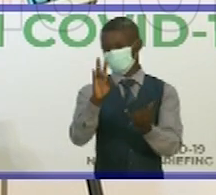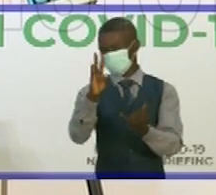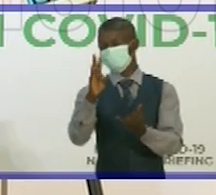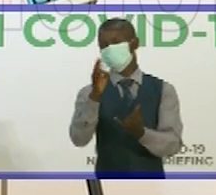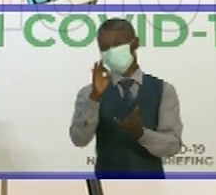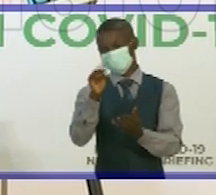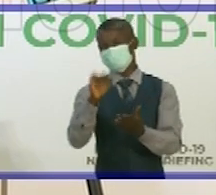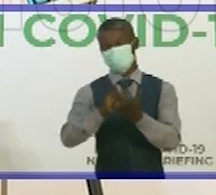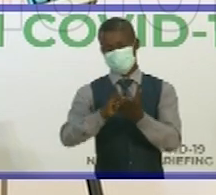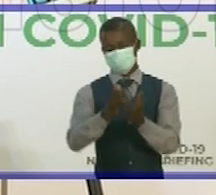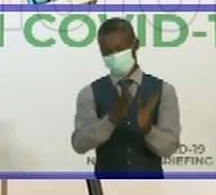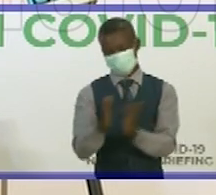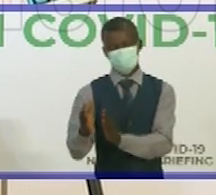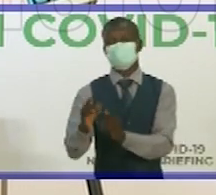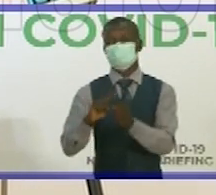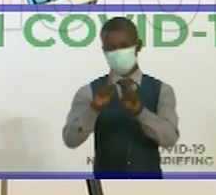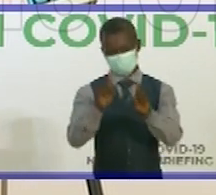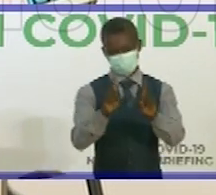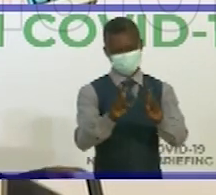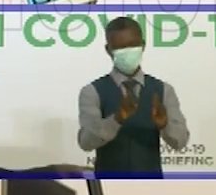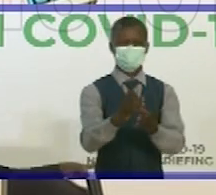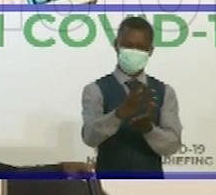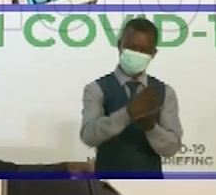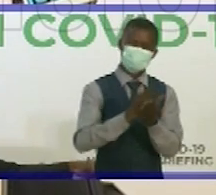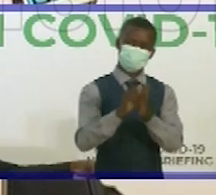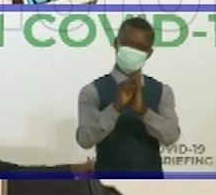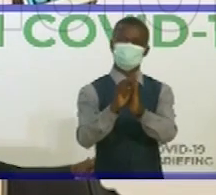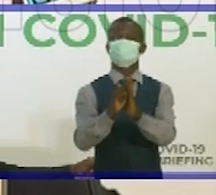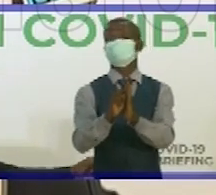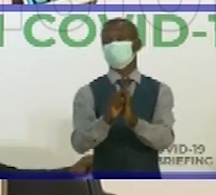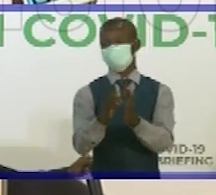already prepared to do testing, to take samples.